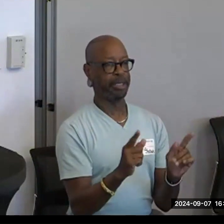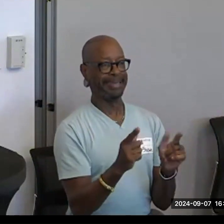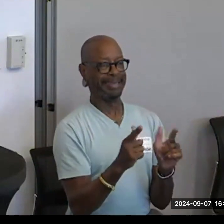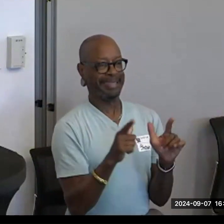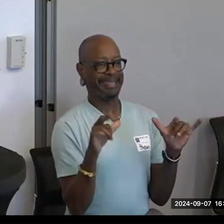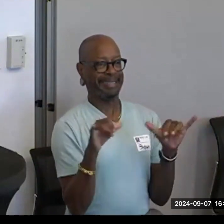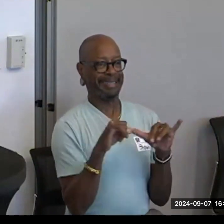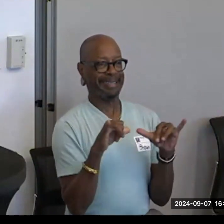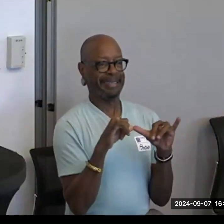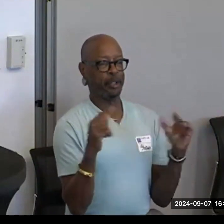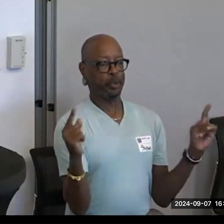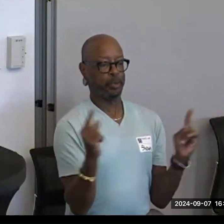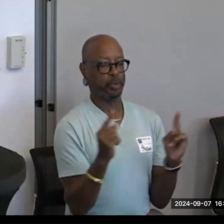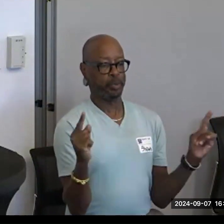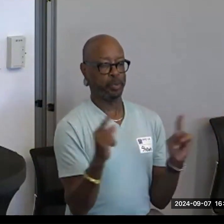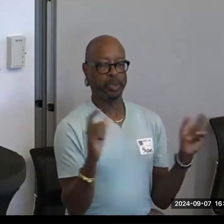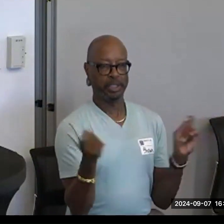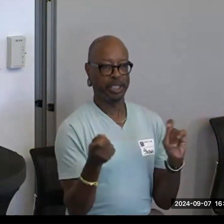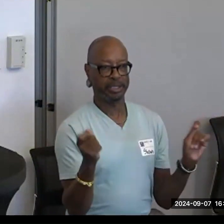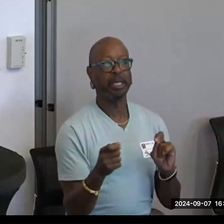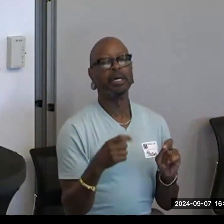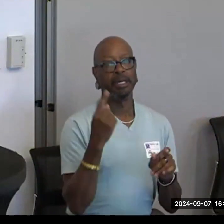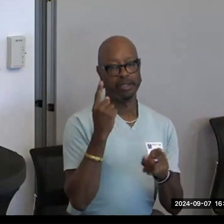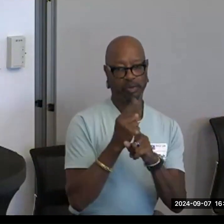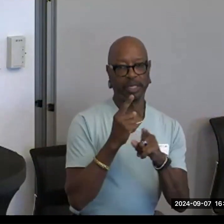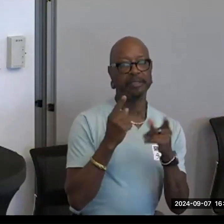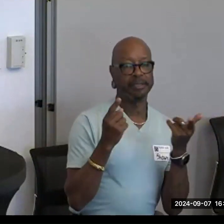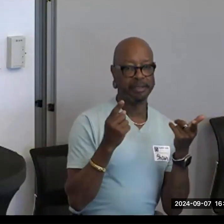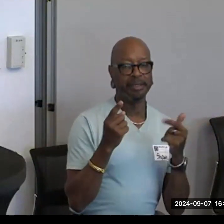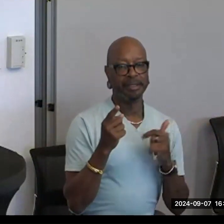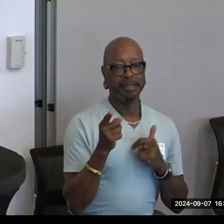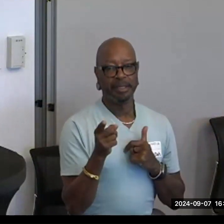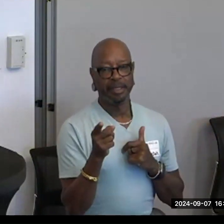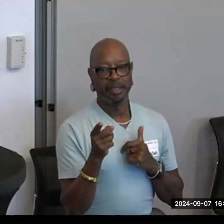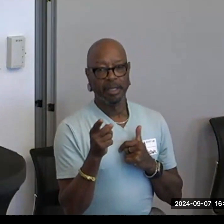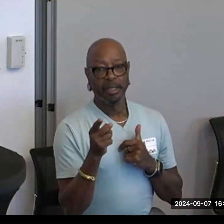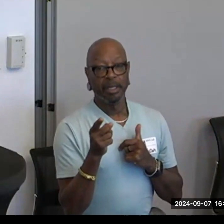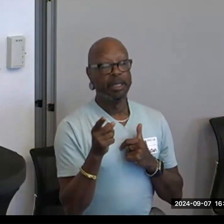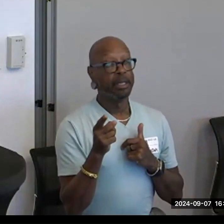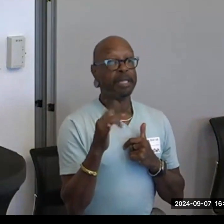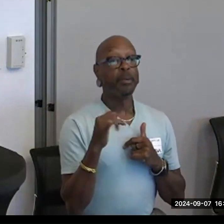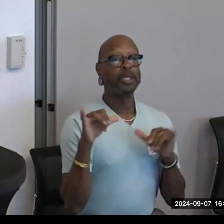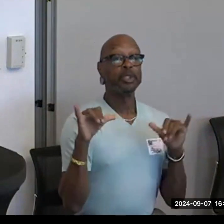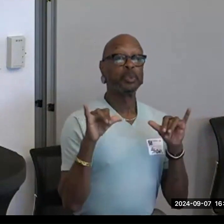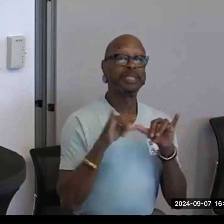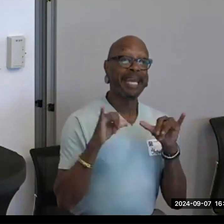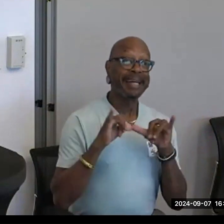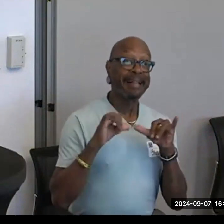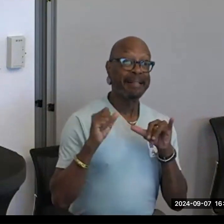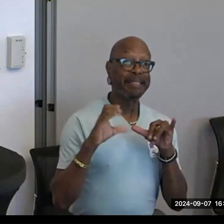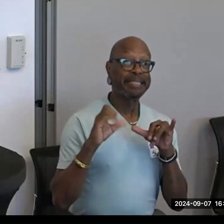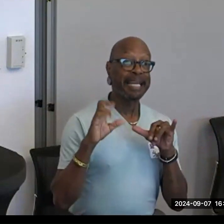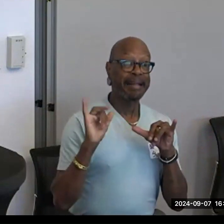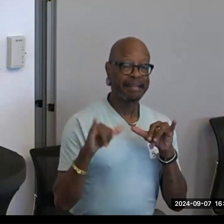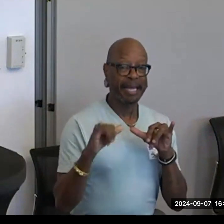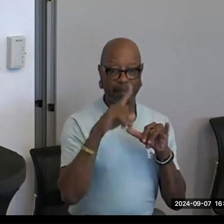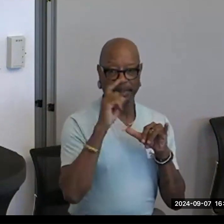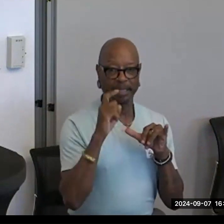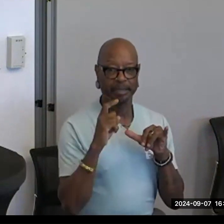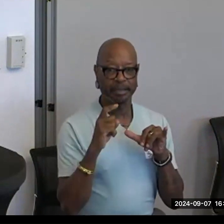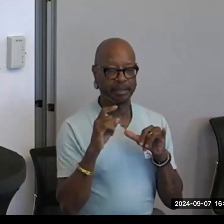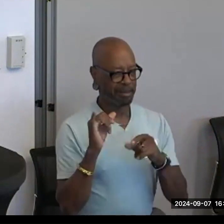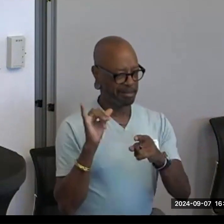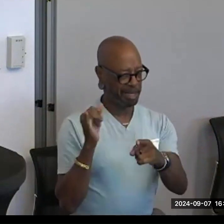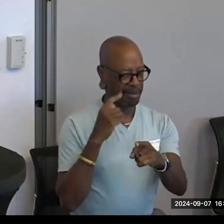then the zoomed view. Right. Okay, they could either they want to scale that. So yeah. Because